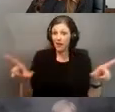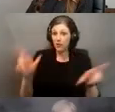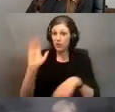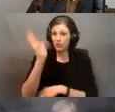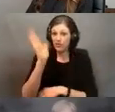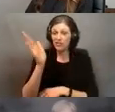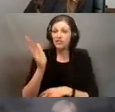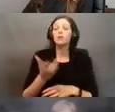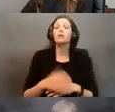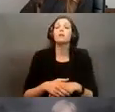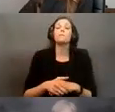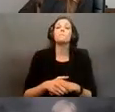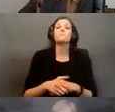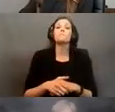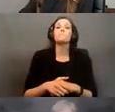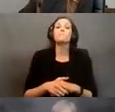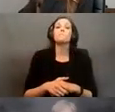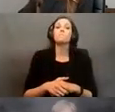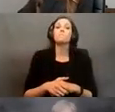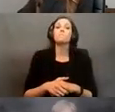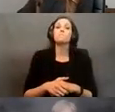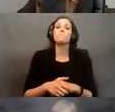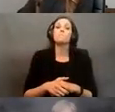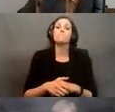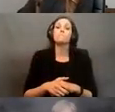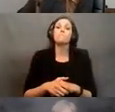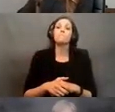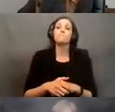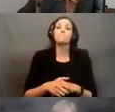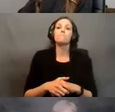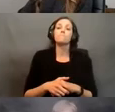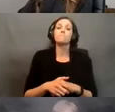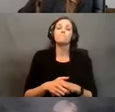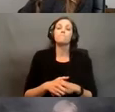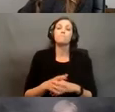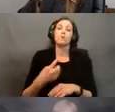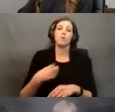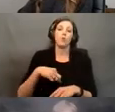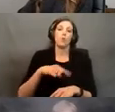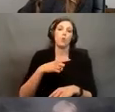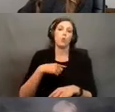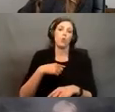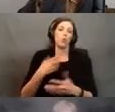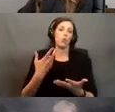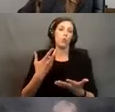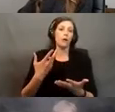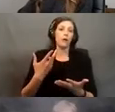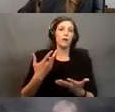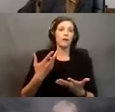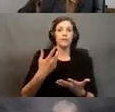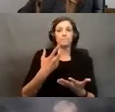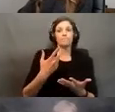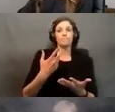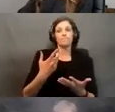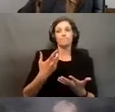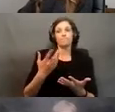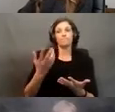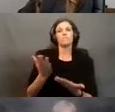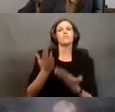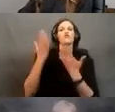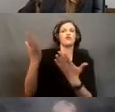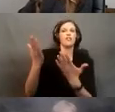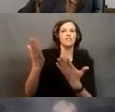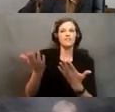offer guidance that you share that. So that half of it is in English. That's true of even presenting a,